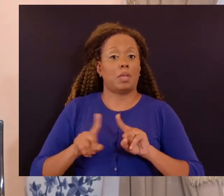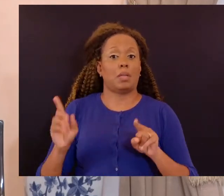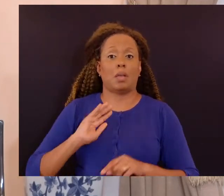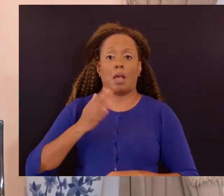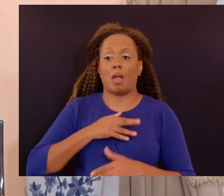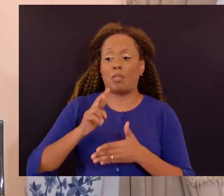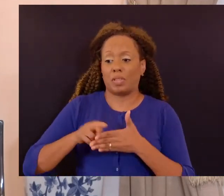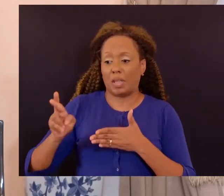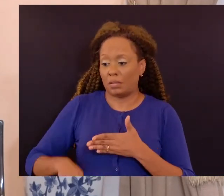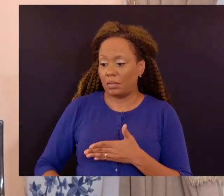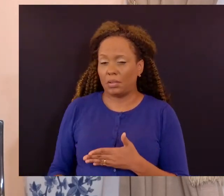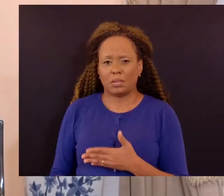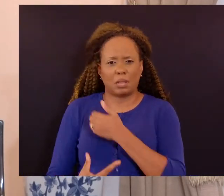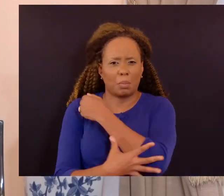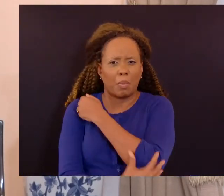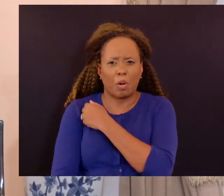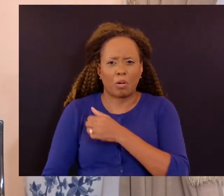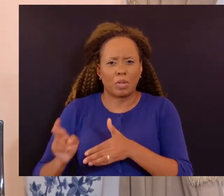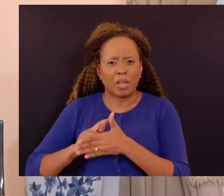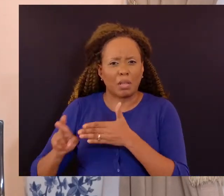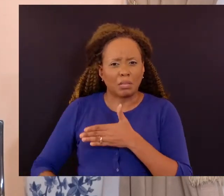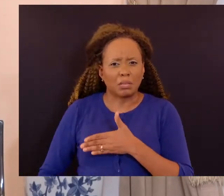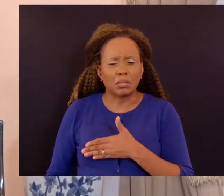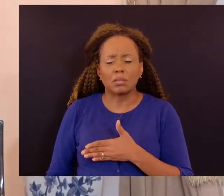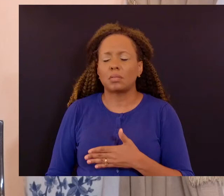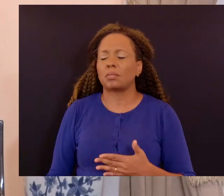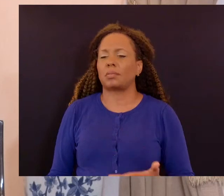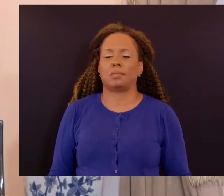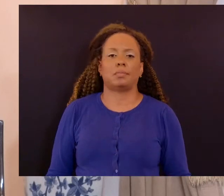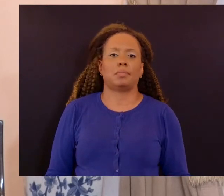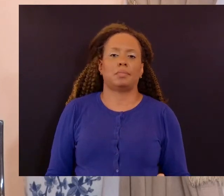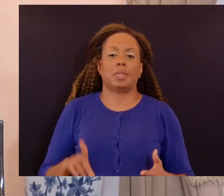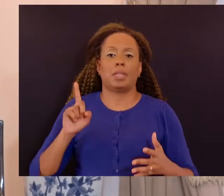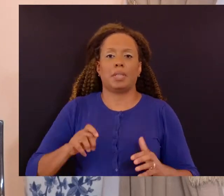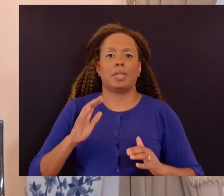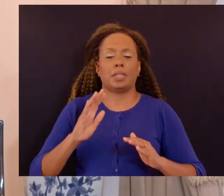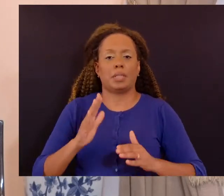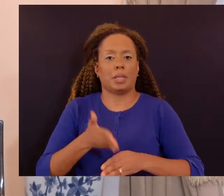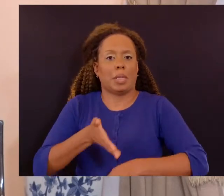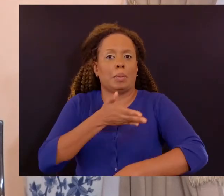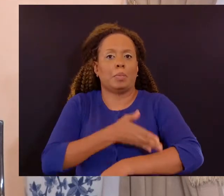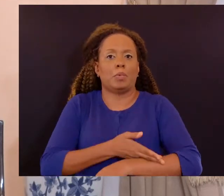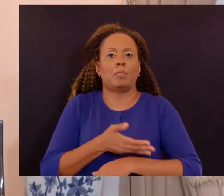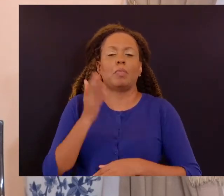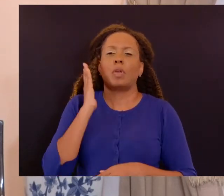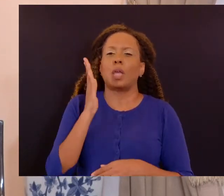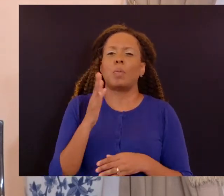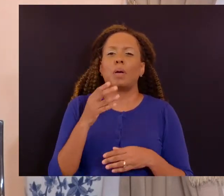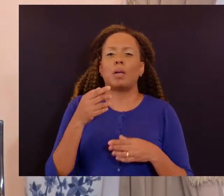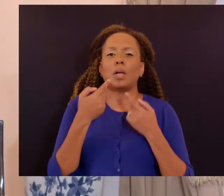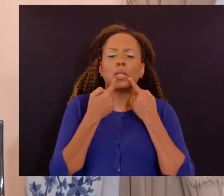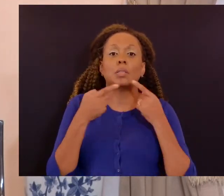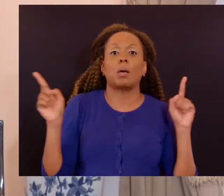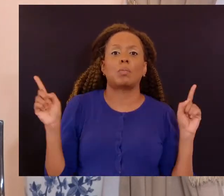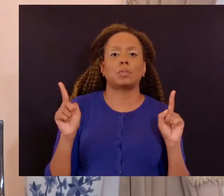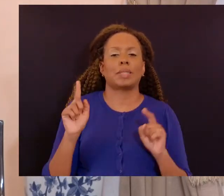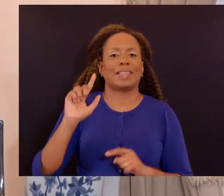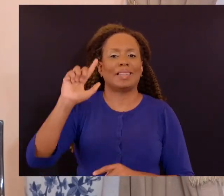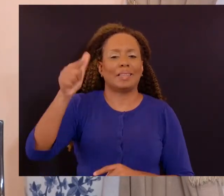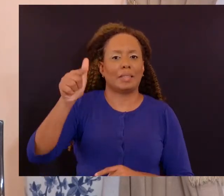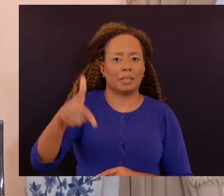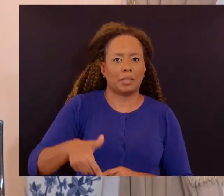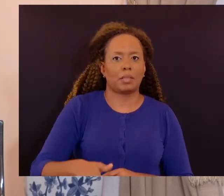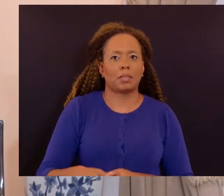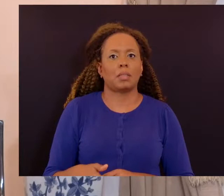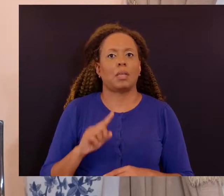to nip this in the bud. So hopefully we'll make some announcements further in relation to the transition. But I think it is